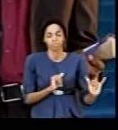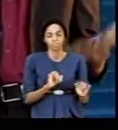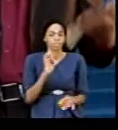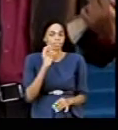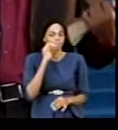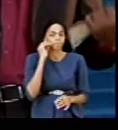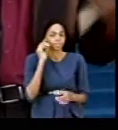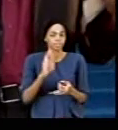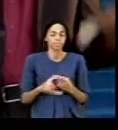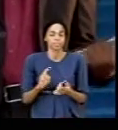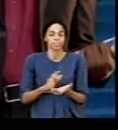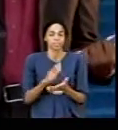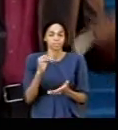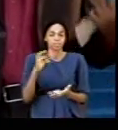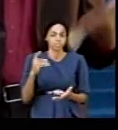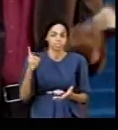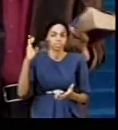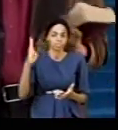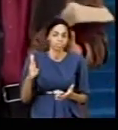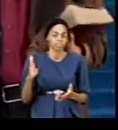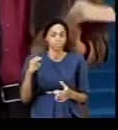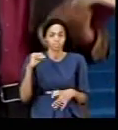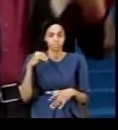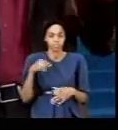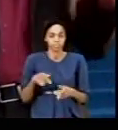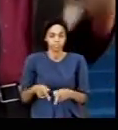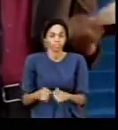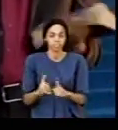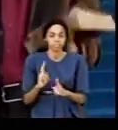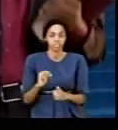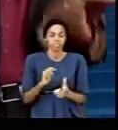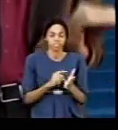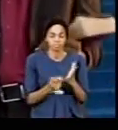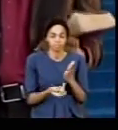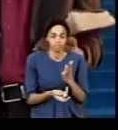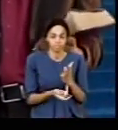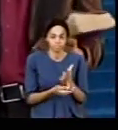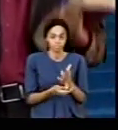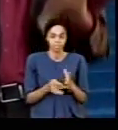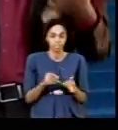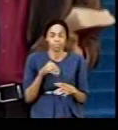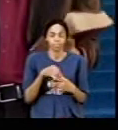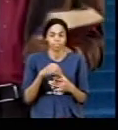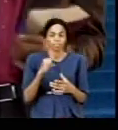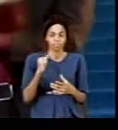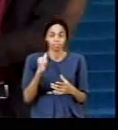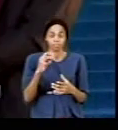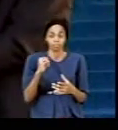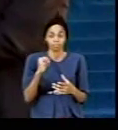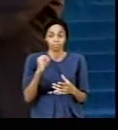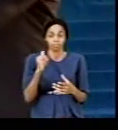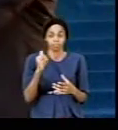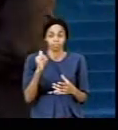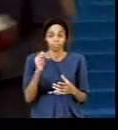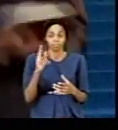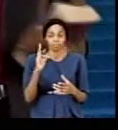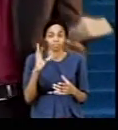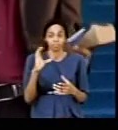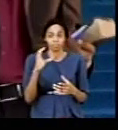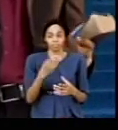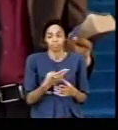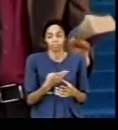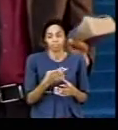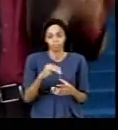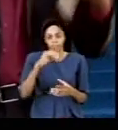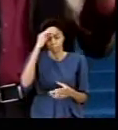God, during the crusade in March, the man of God prayed on 27. The husband actually carried her to that